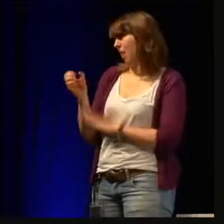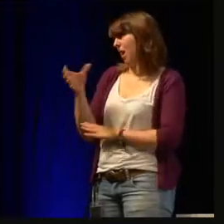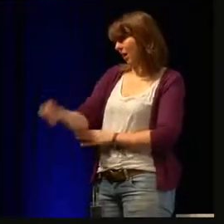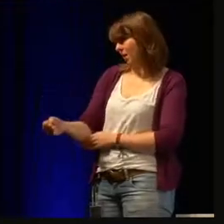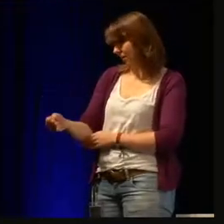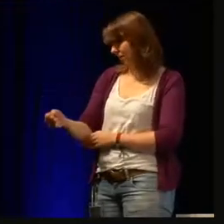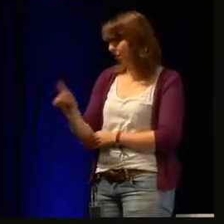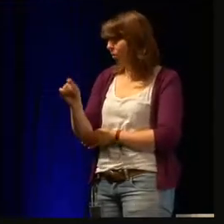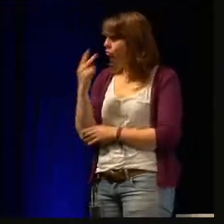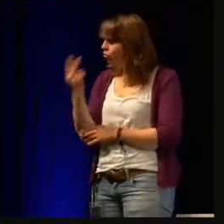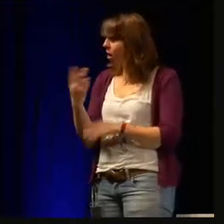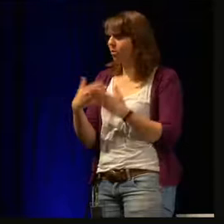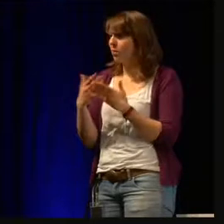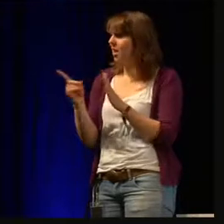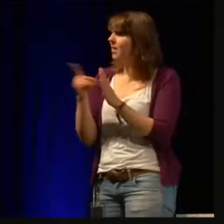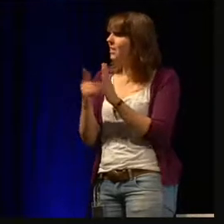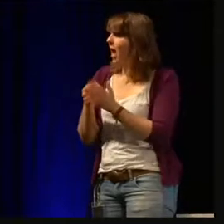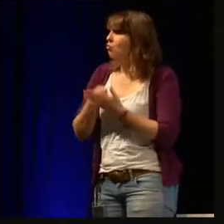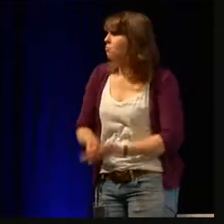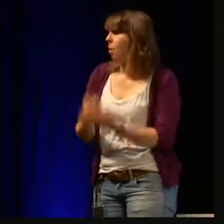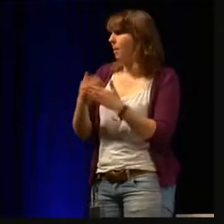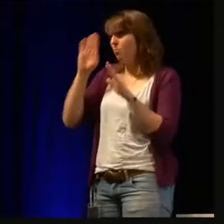look at personality markers.